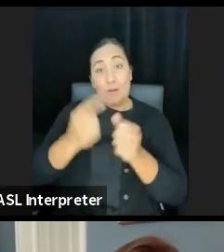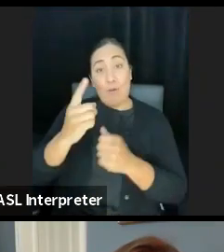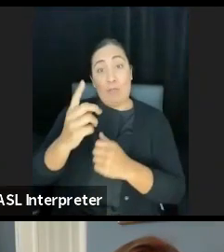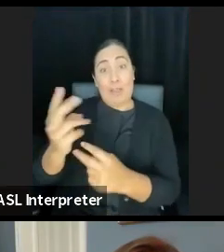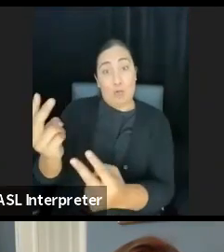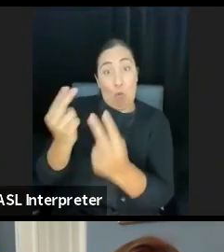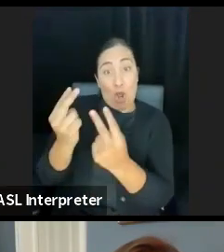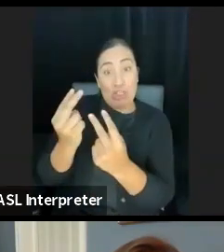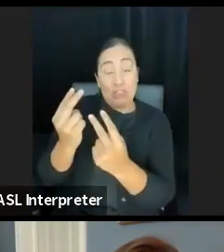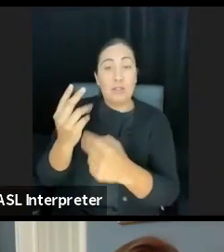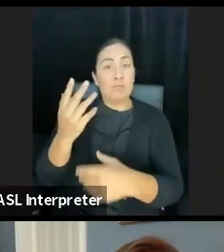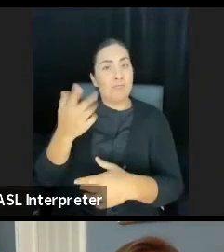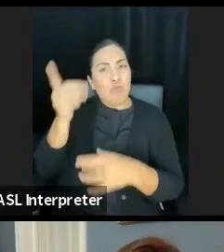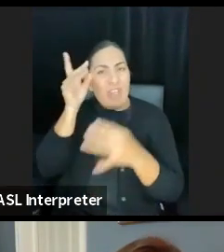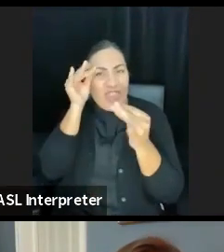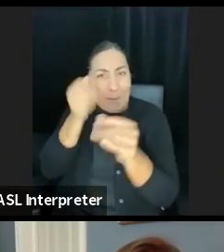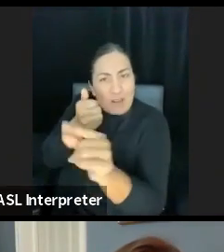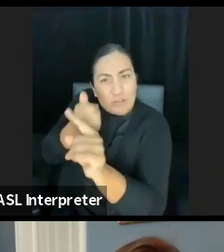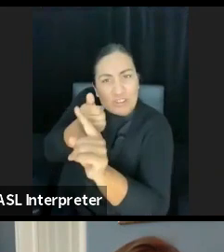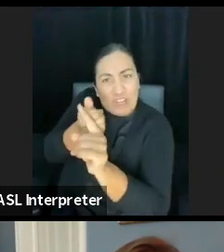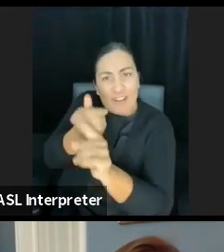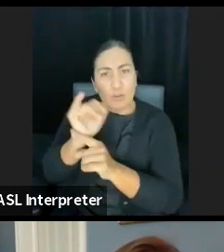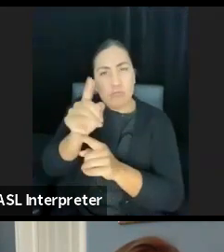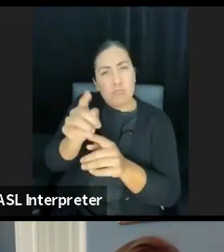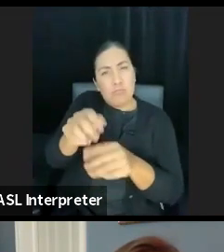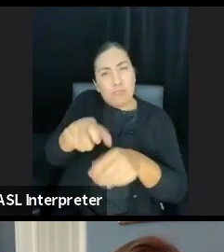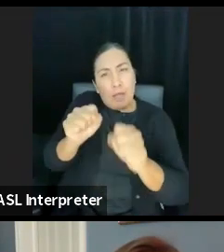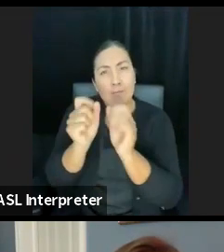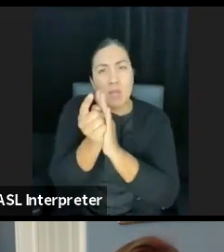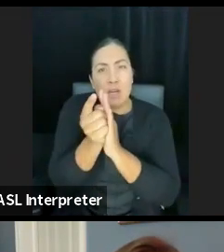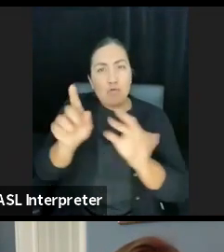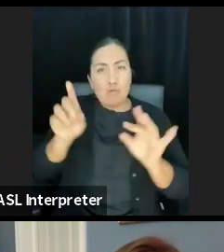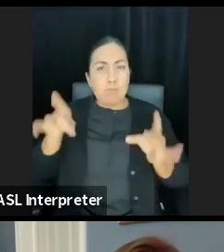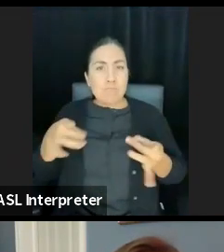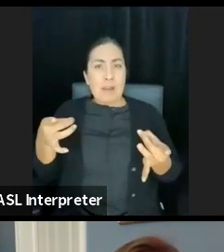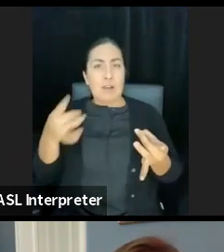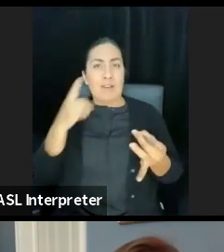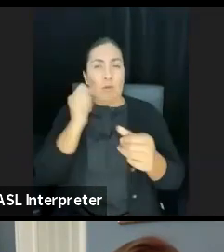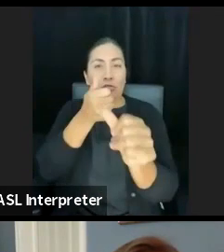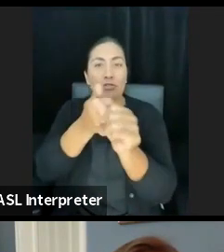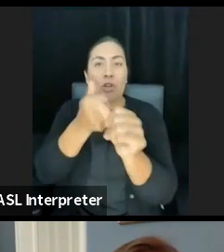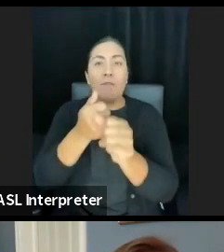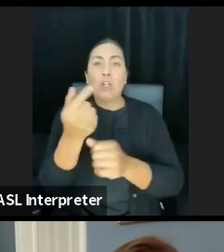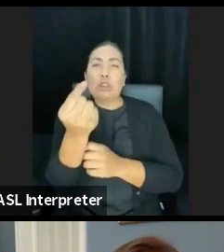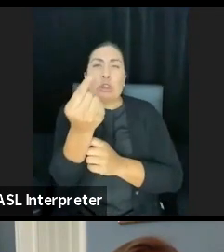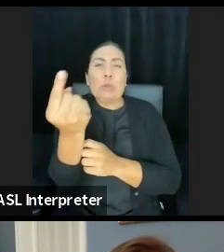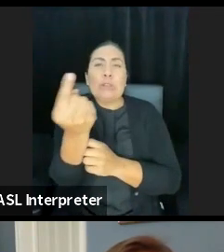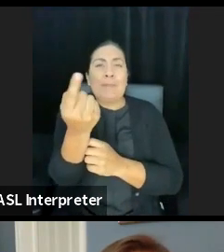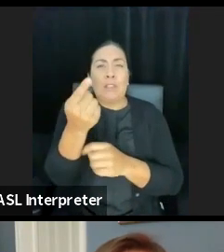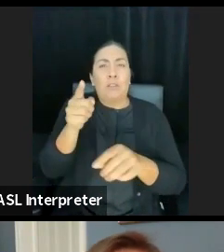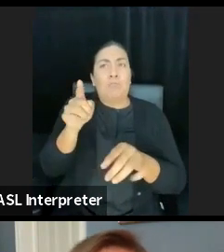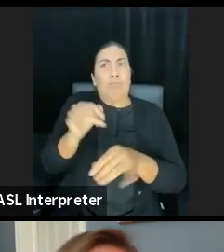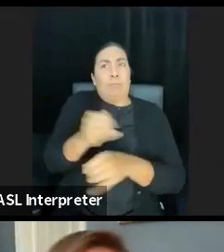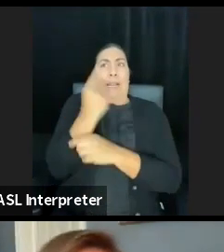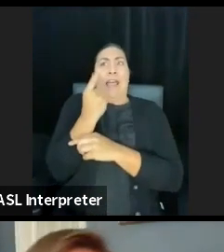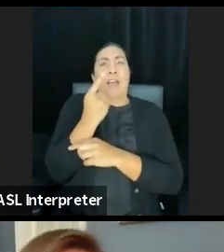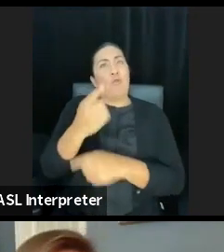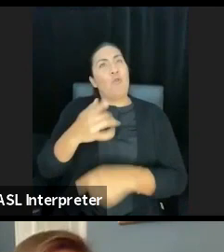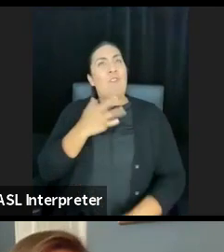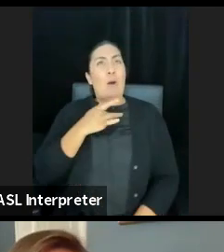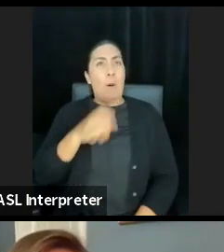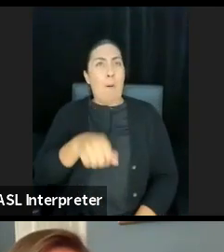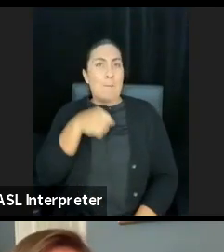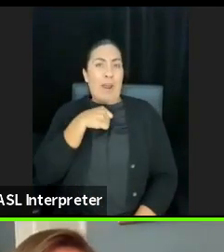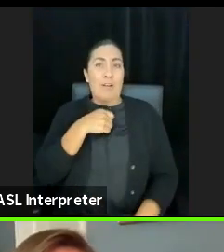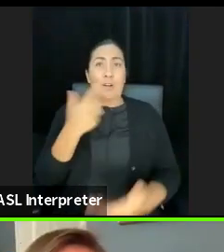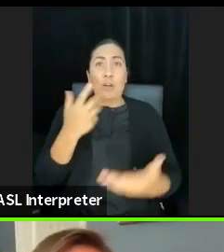think about that too. Maybe take a minute to meditate for yourself. Just one thing that you've done today that you're proud of. Ashley, can I ask you to